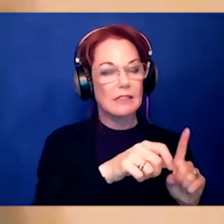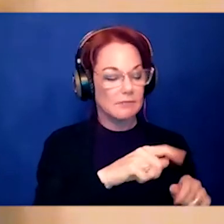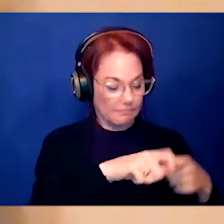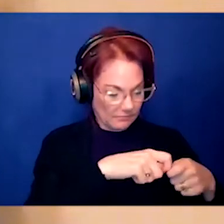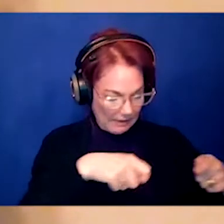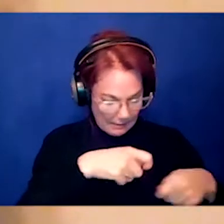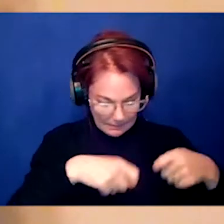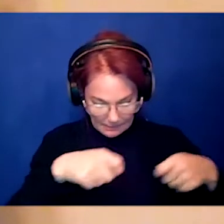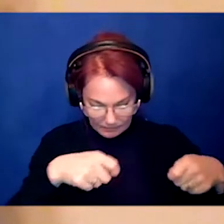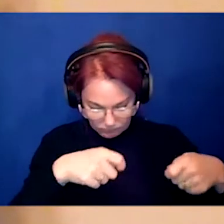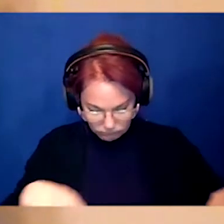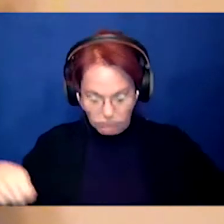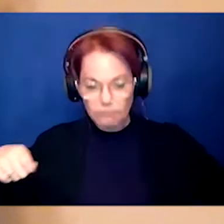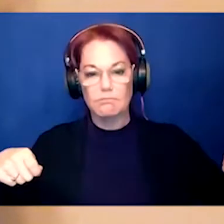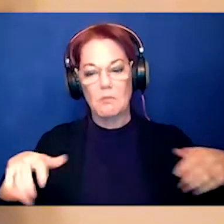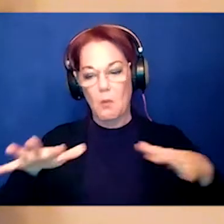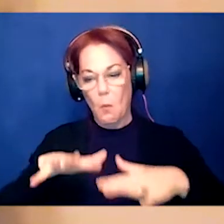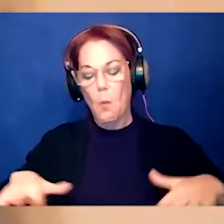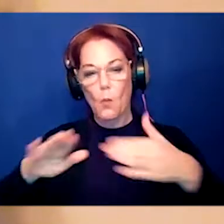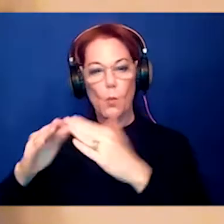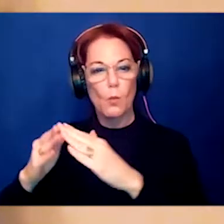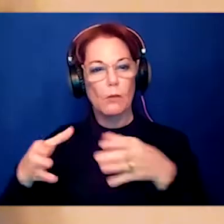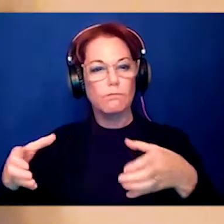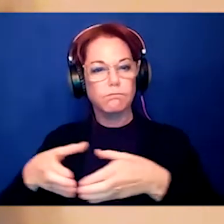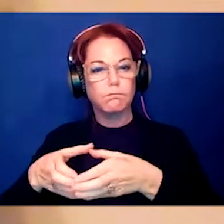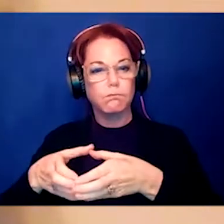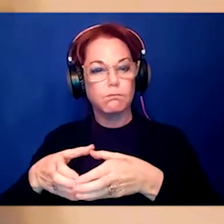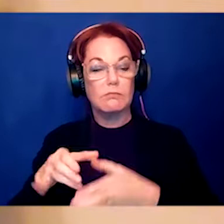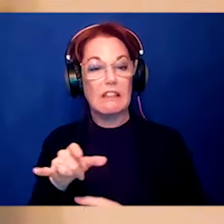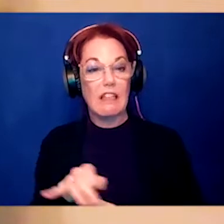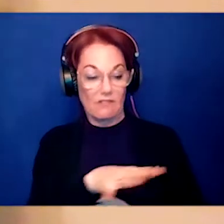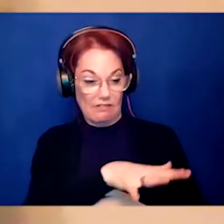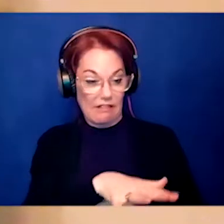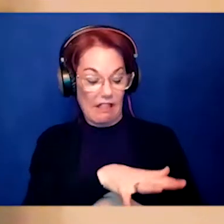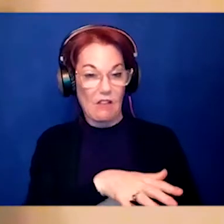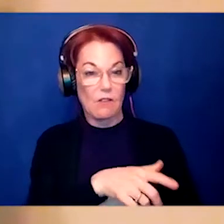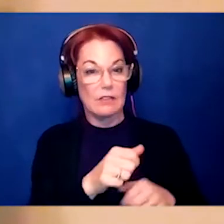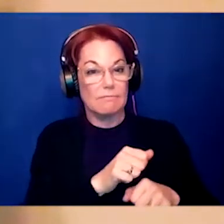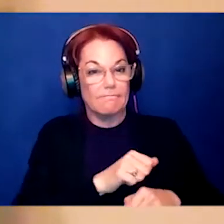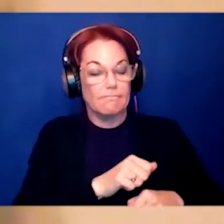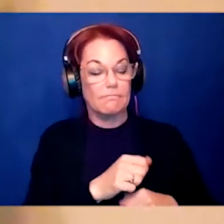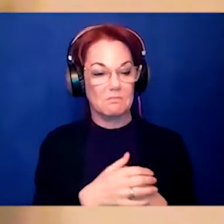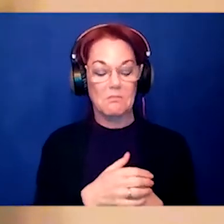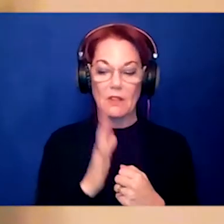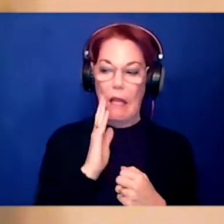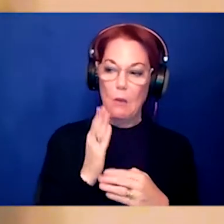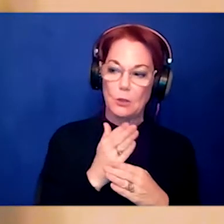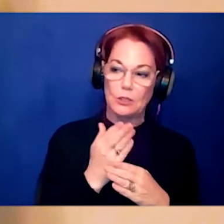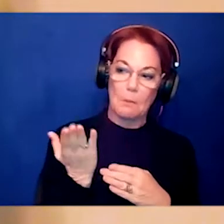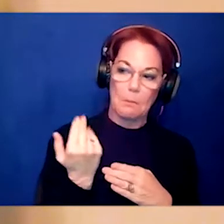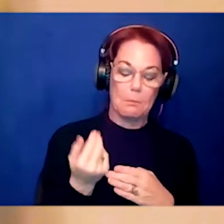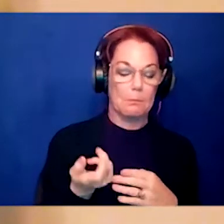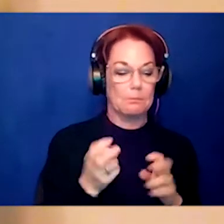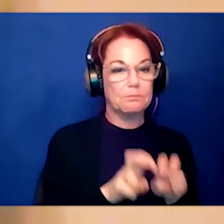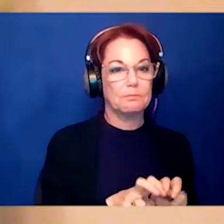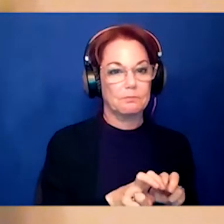from the trash of our host community. And wherever there was space, I shared my single moment with them while I was still